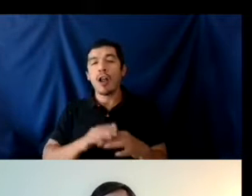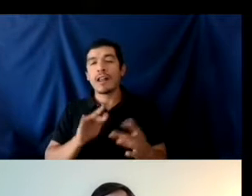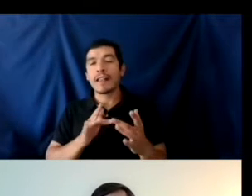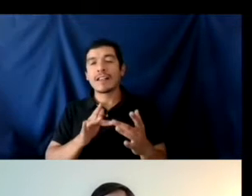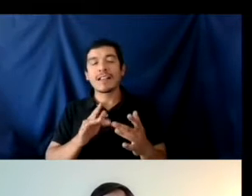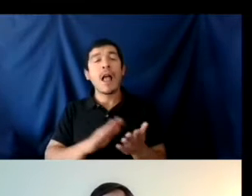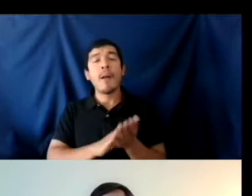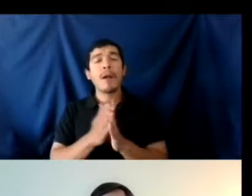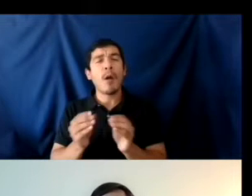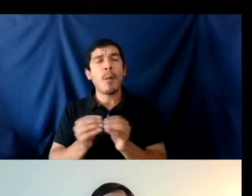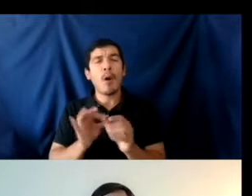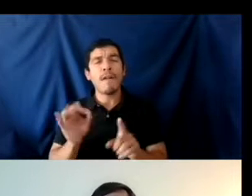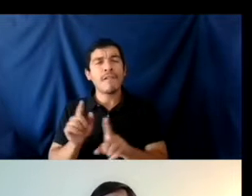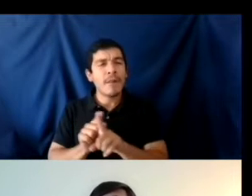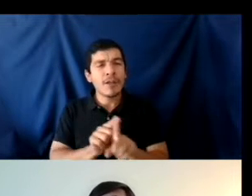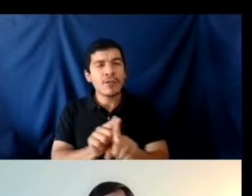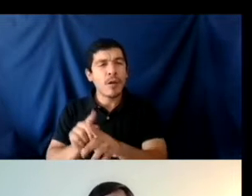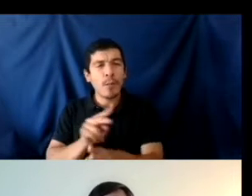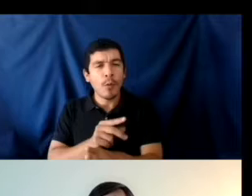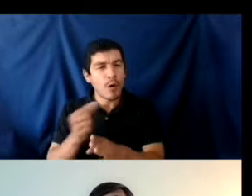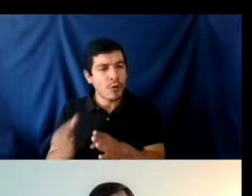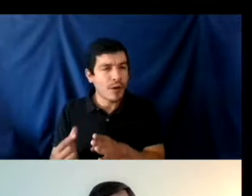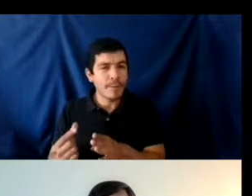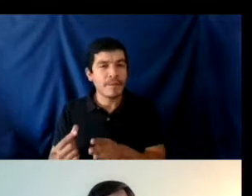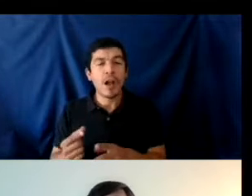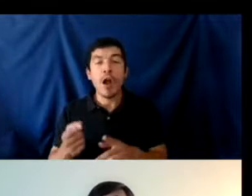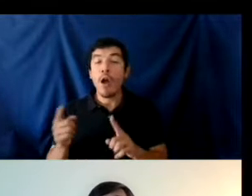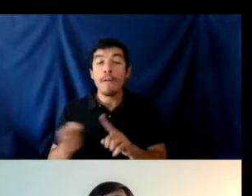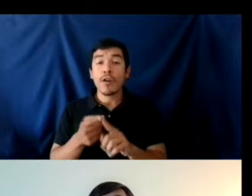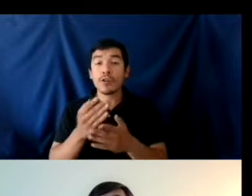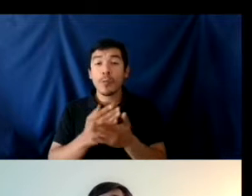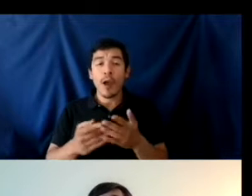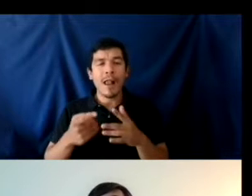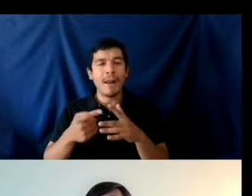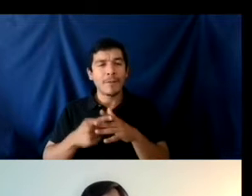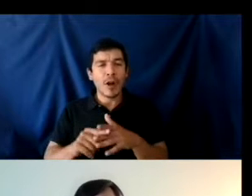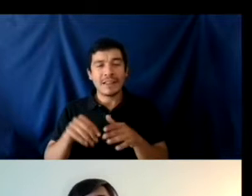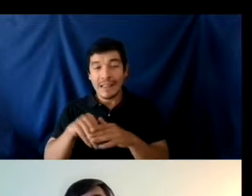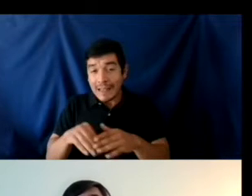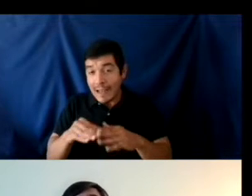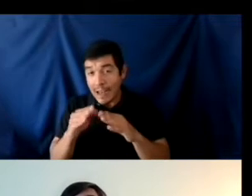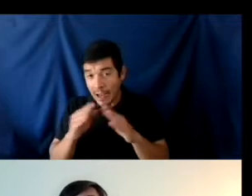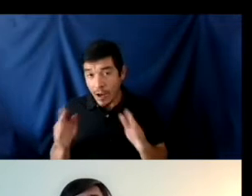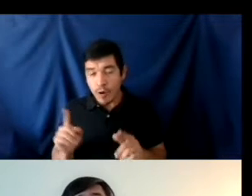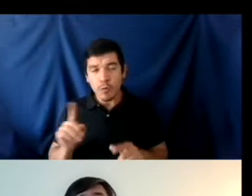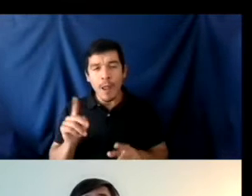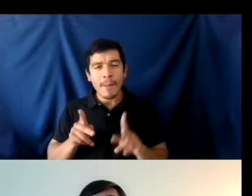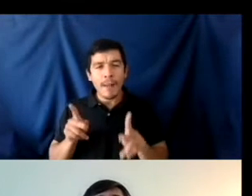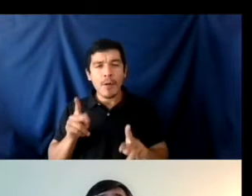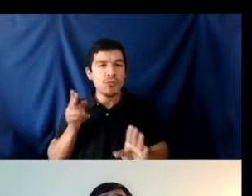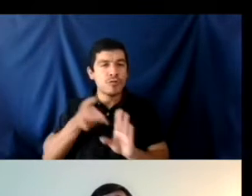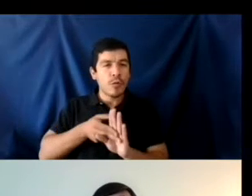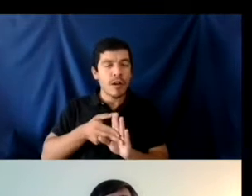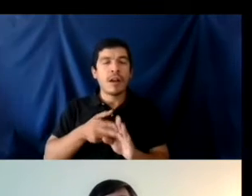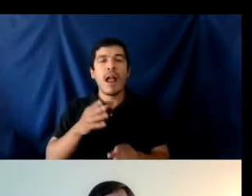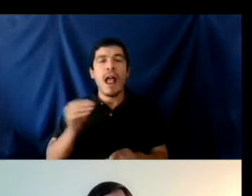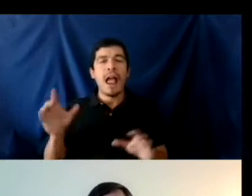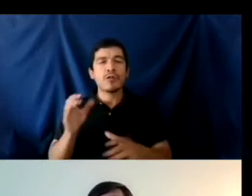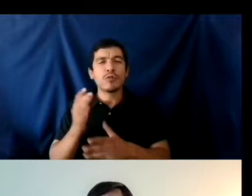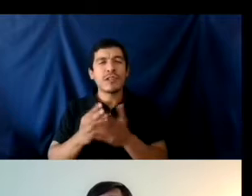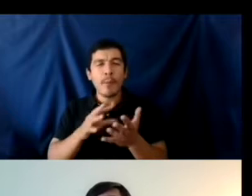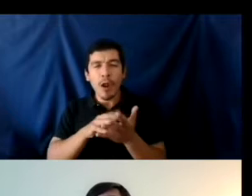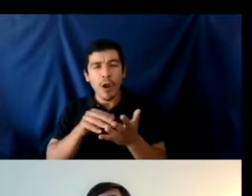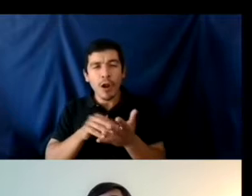apprenticeship program now. The first part begins in-house, where participants in the program do some learning